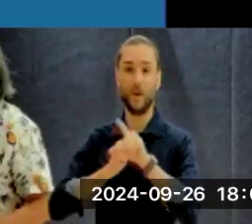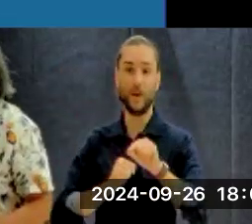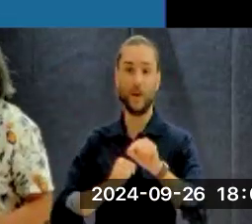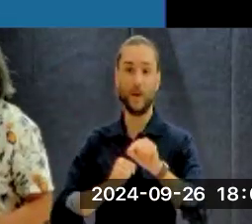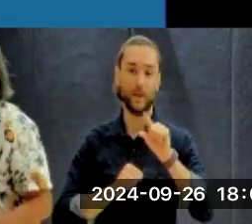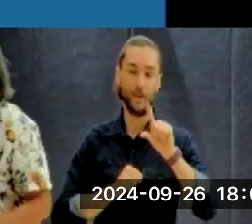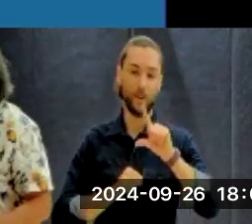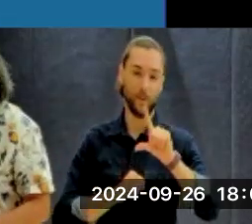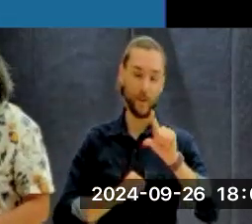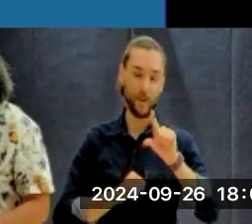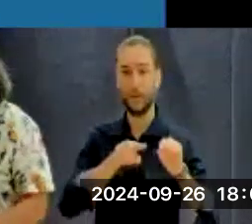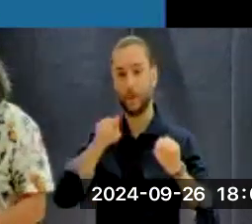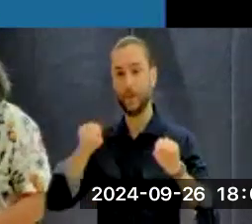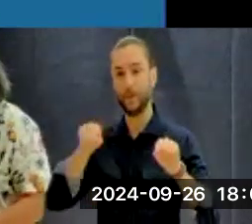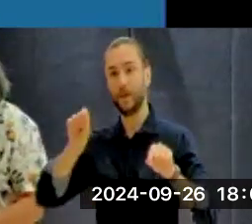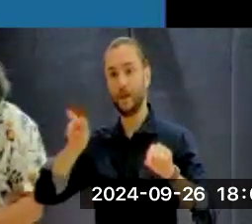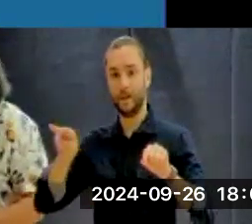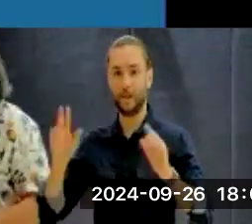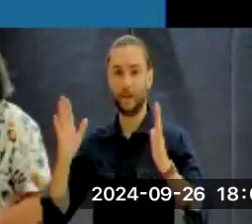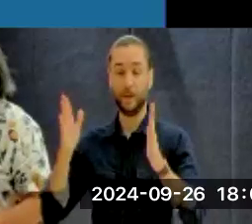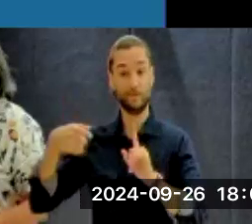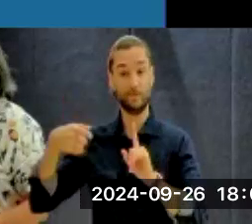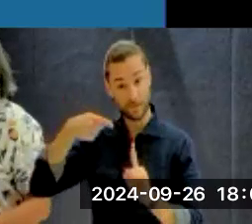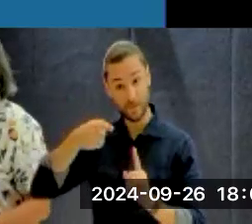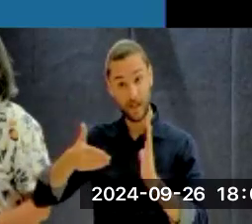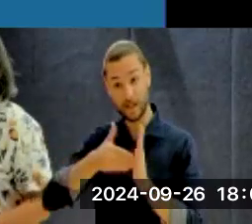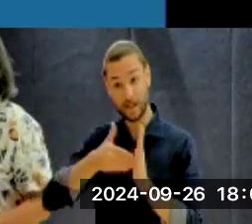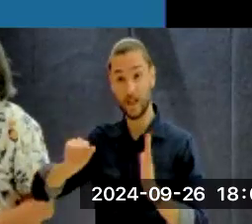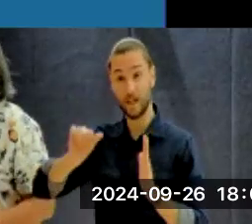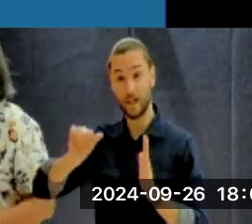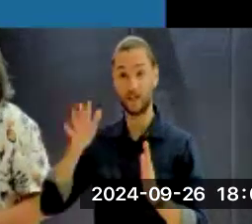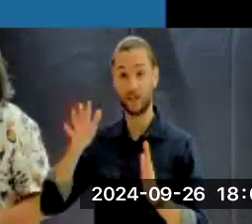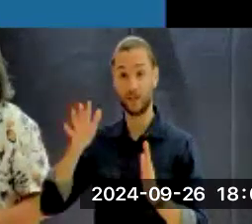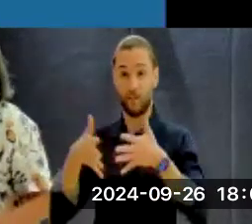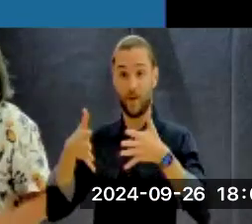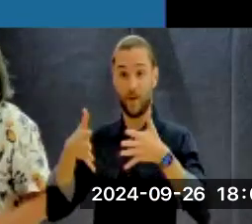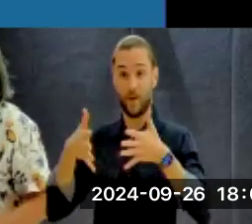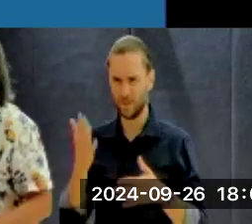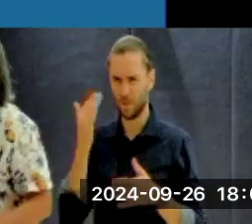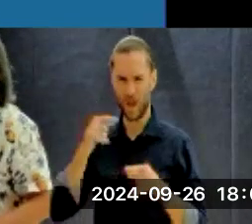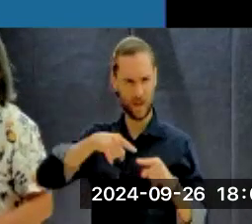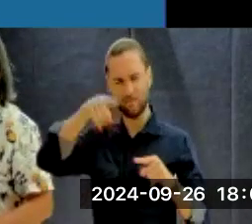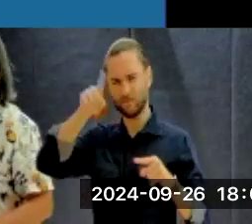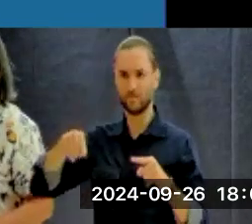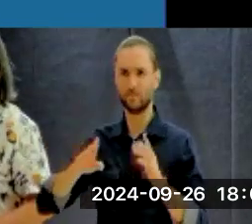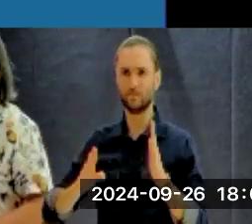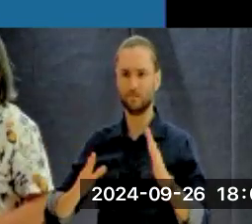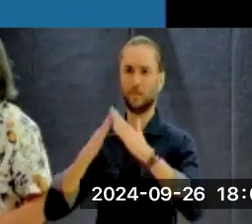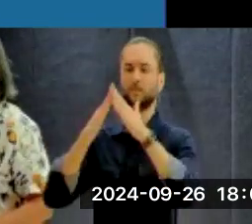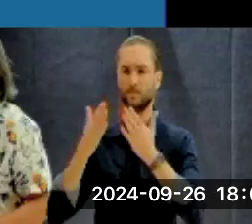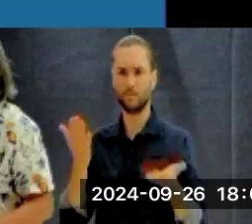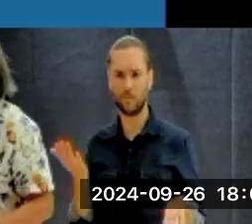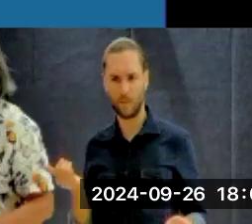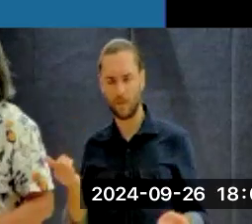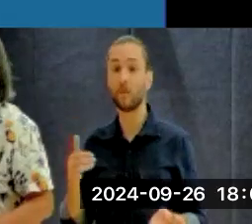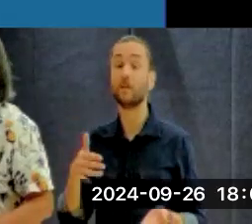Americans. And I'm not quite sure what's fueling that. I think all of us in the Asian American community have felt